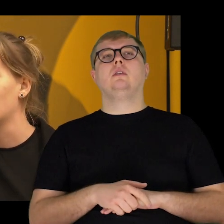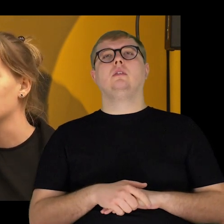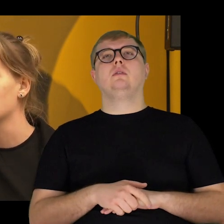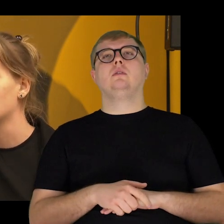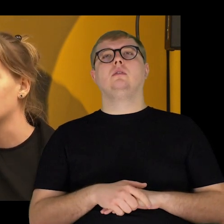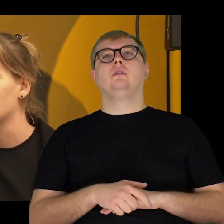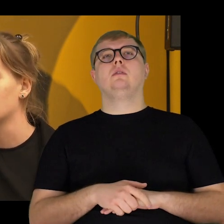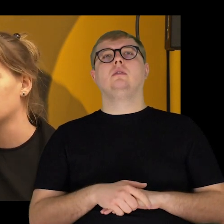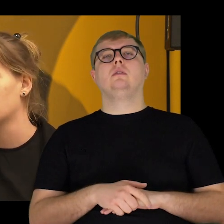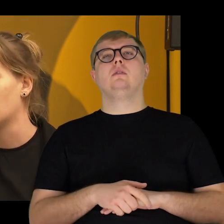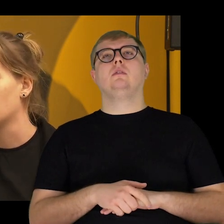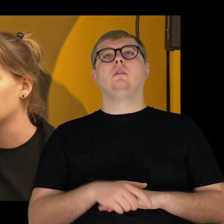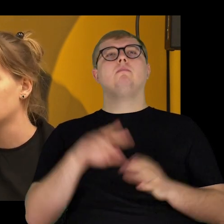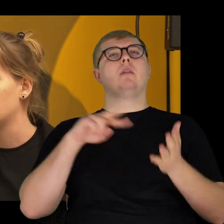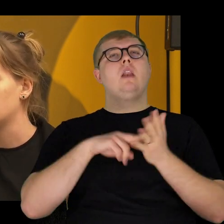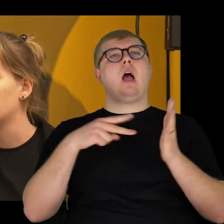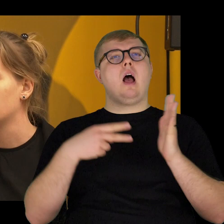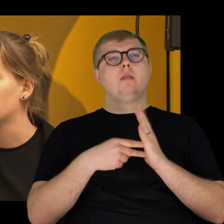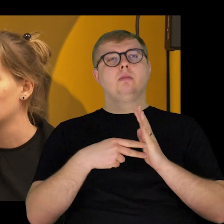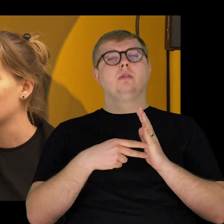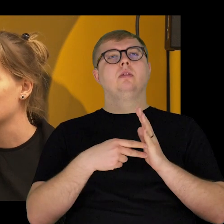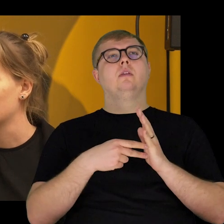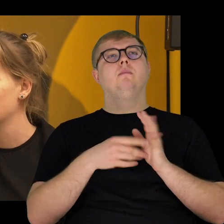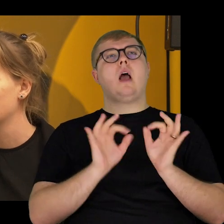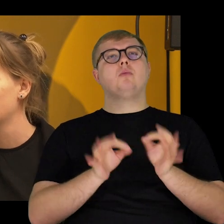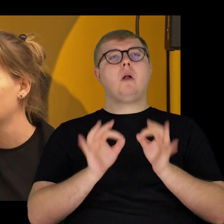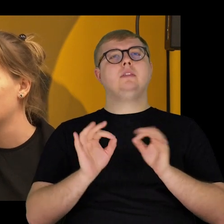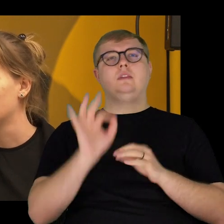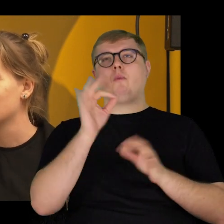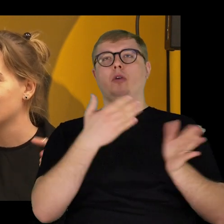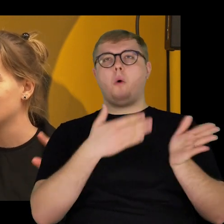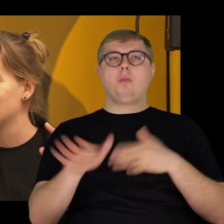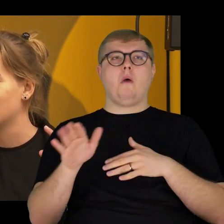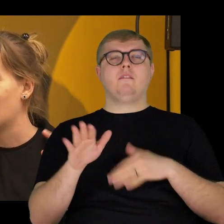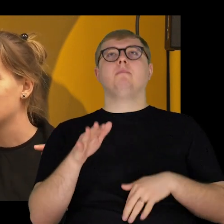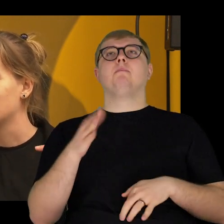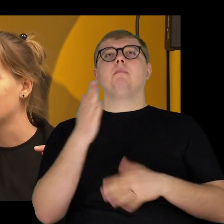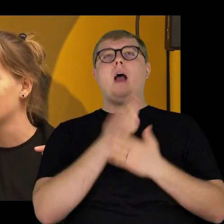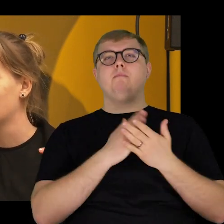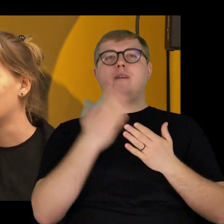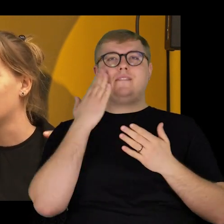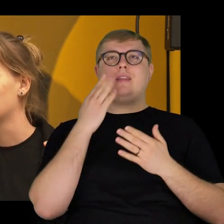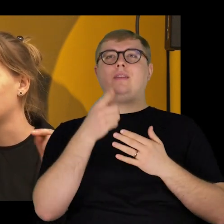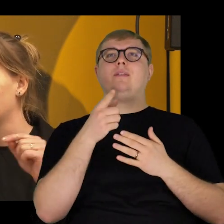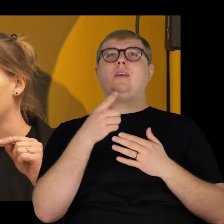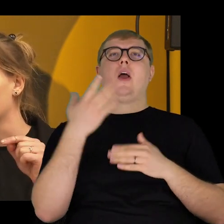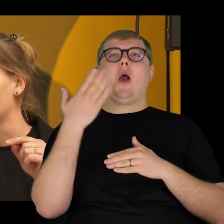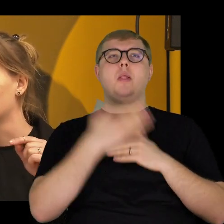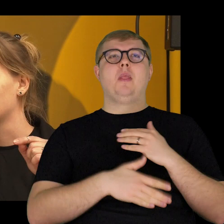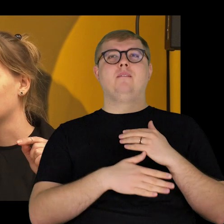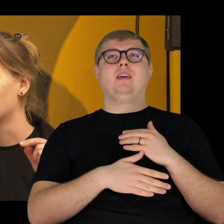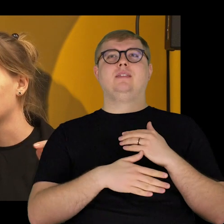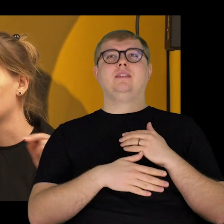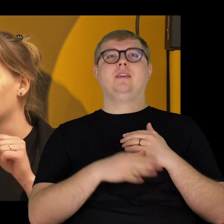your maps that are ready final products, right? And adding another layer